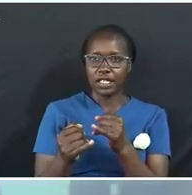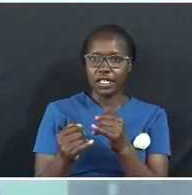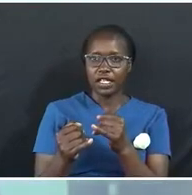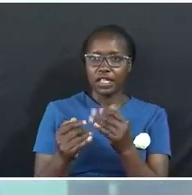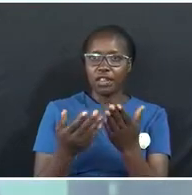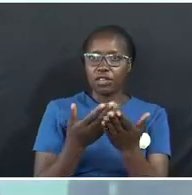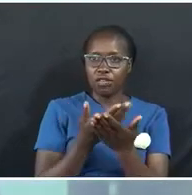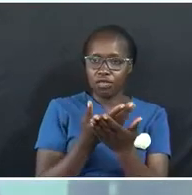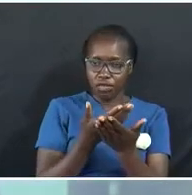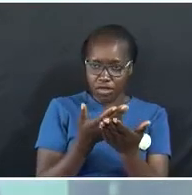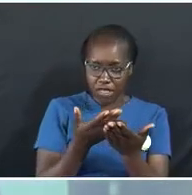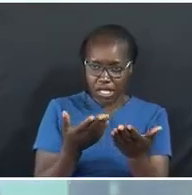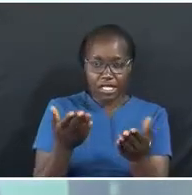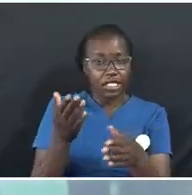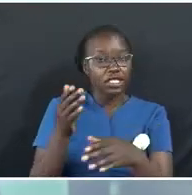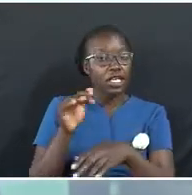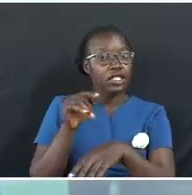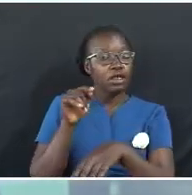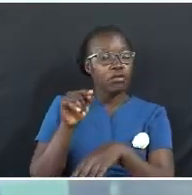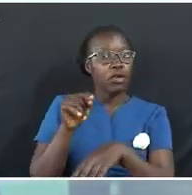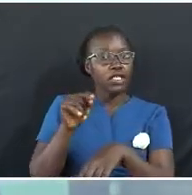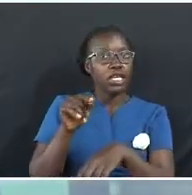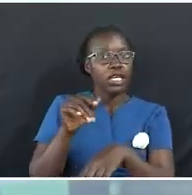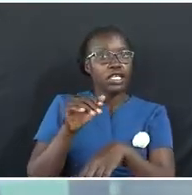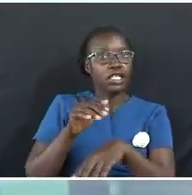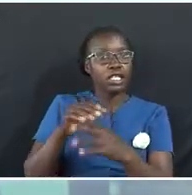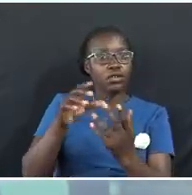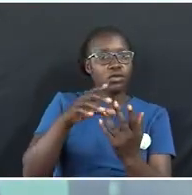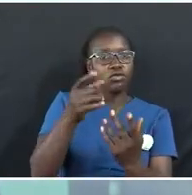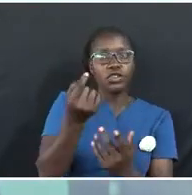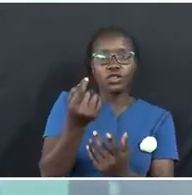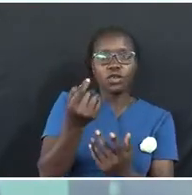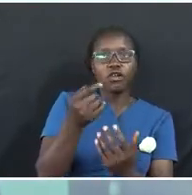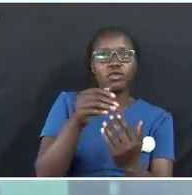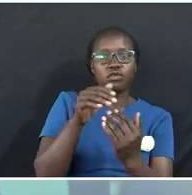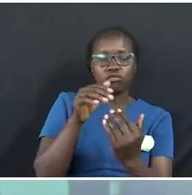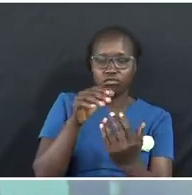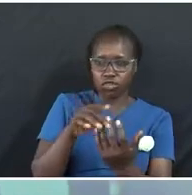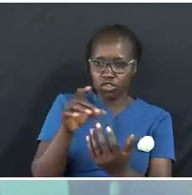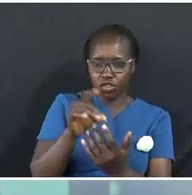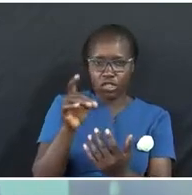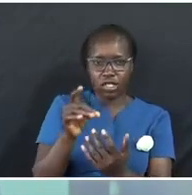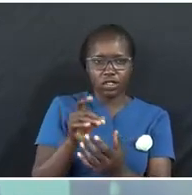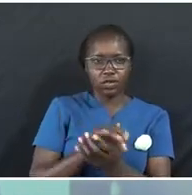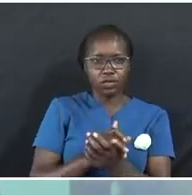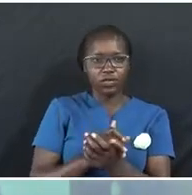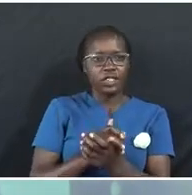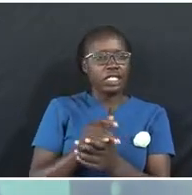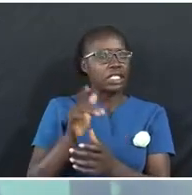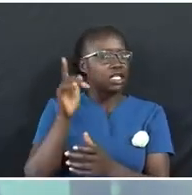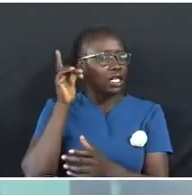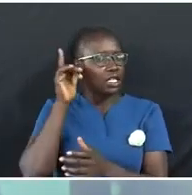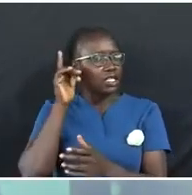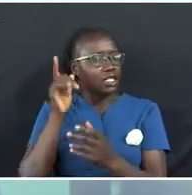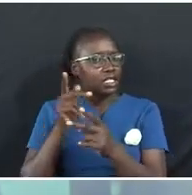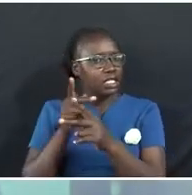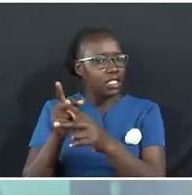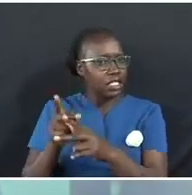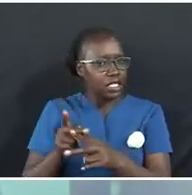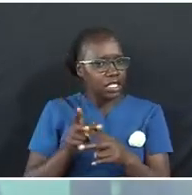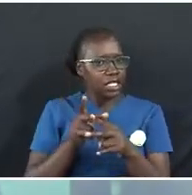called, but a few have been done what? Have been chosen. Now listen carefully.